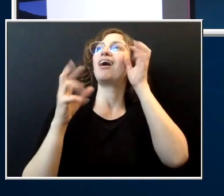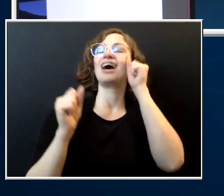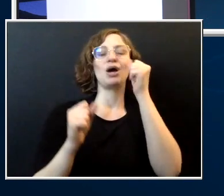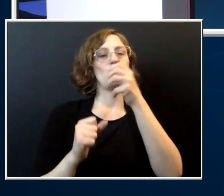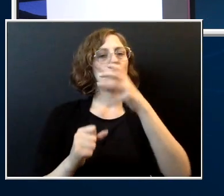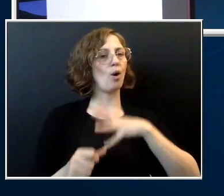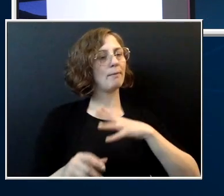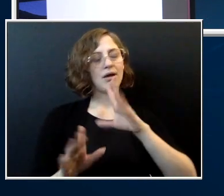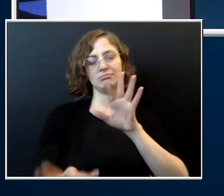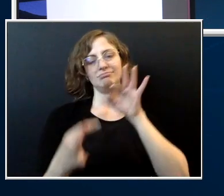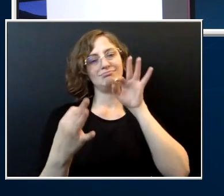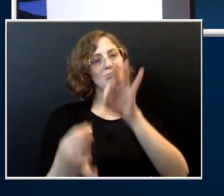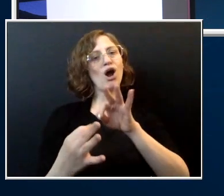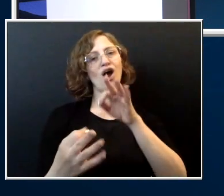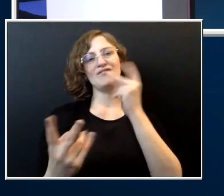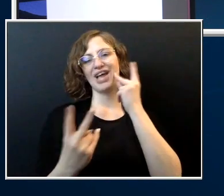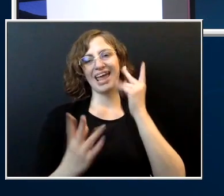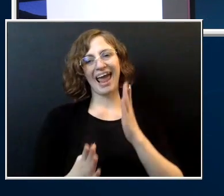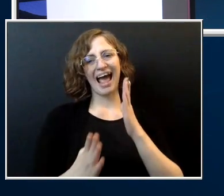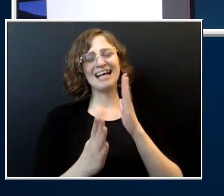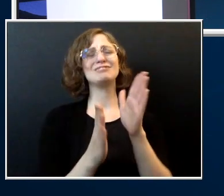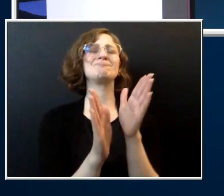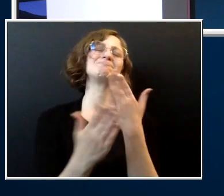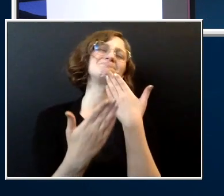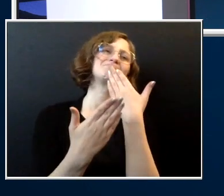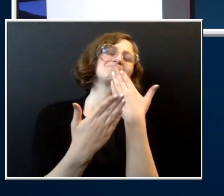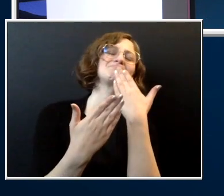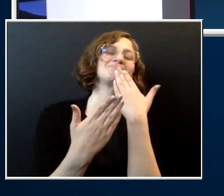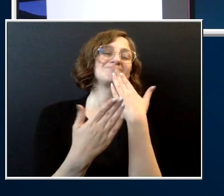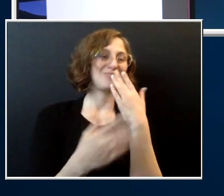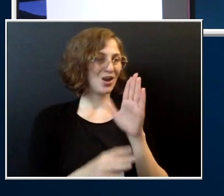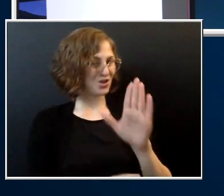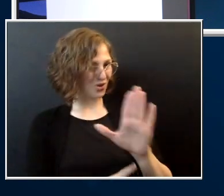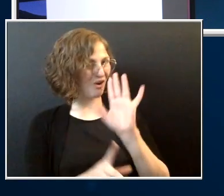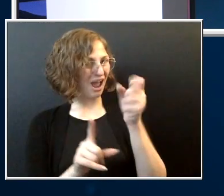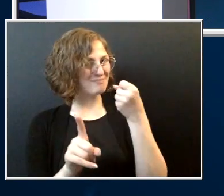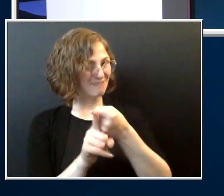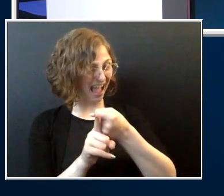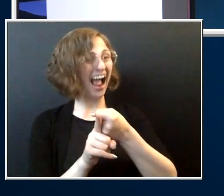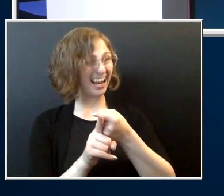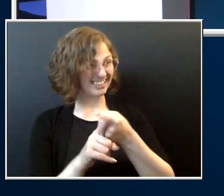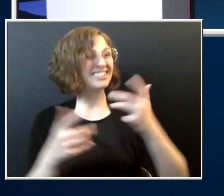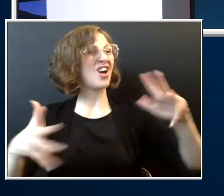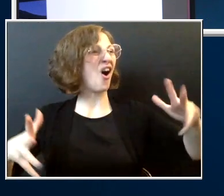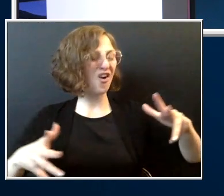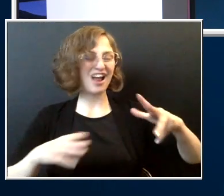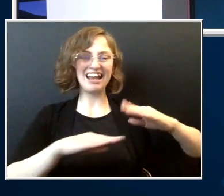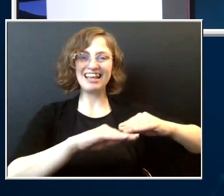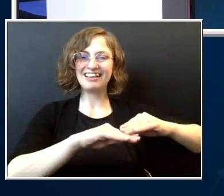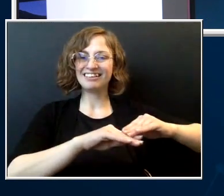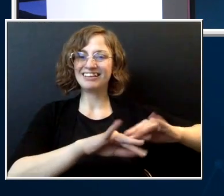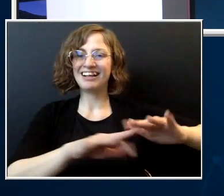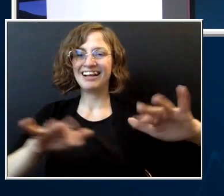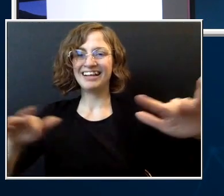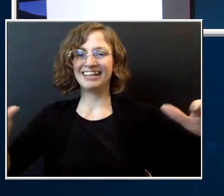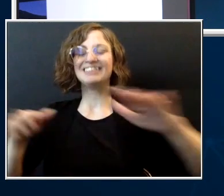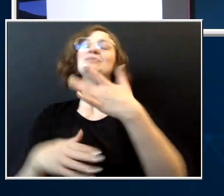So you are having the impact that you had prayed about this morning before you came on. So we appreciate you so much. Question